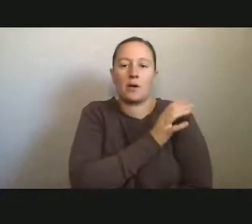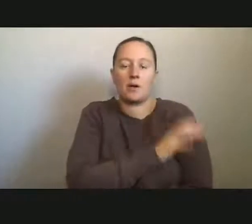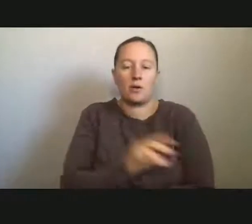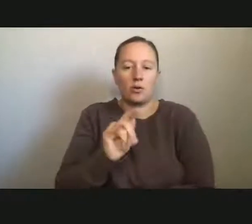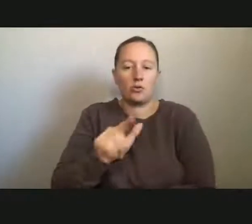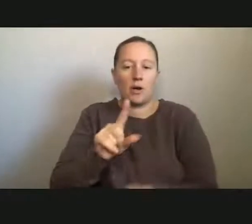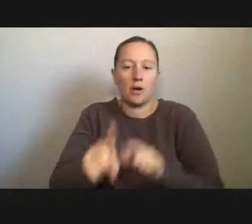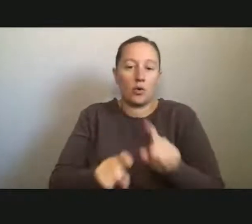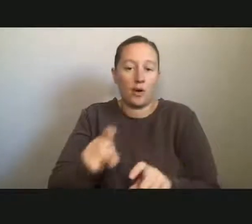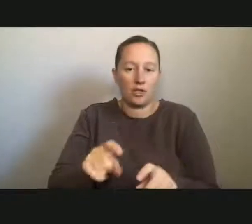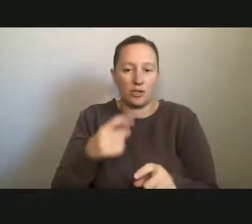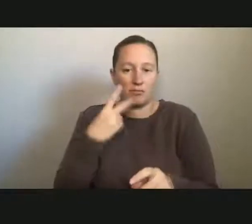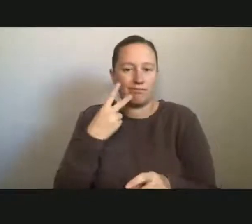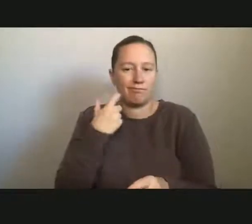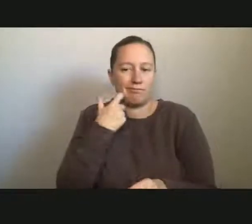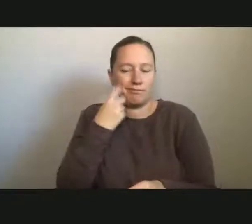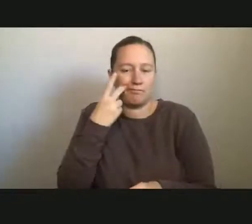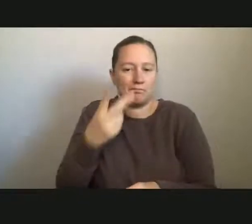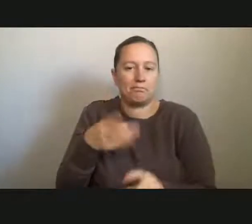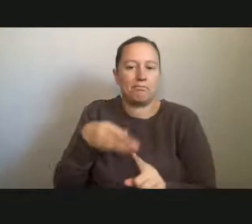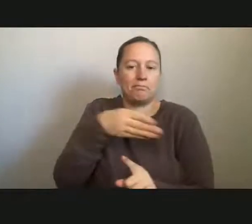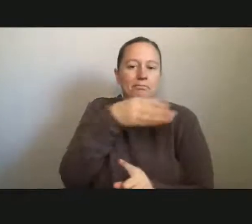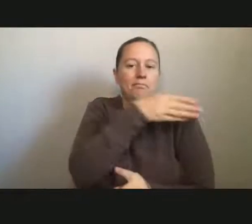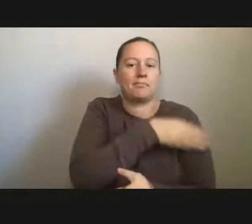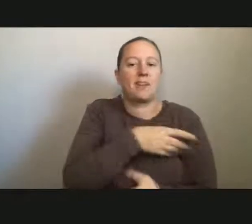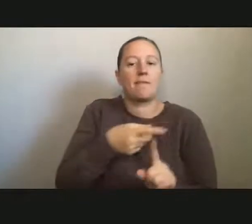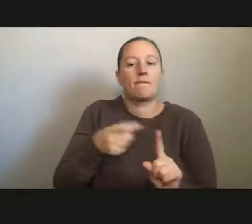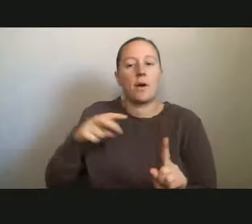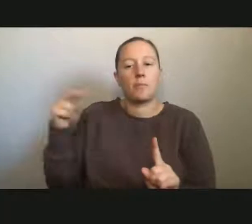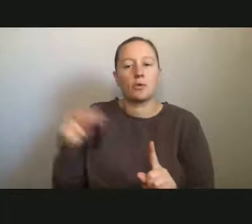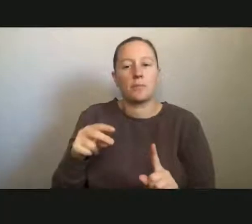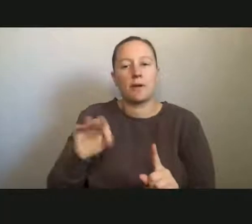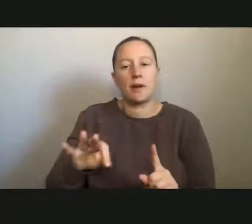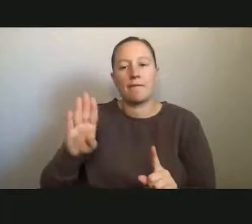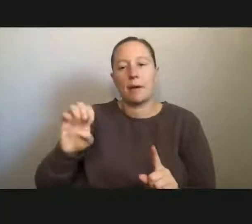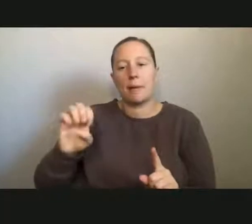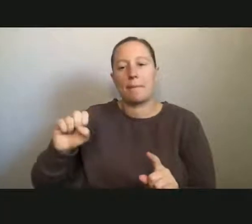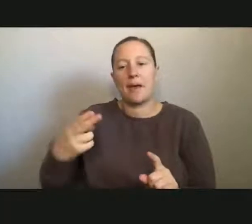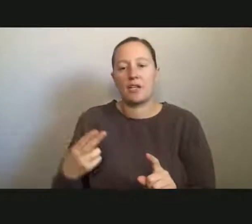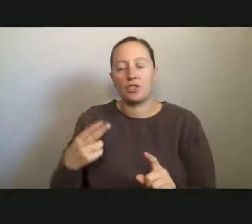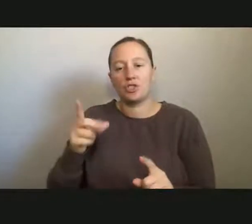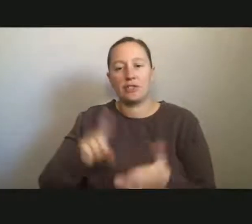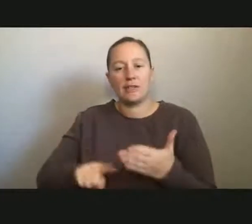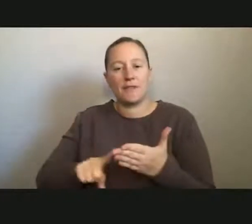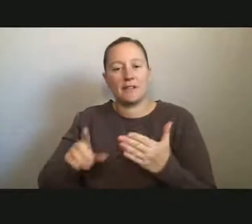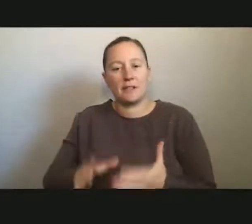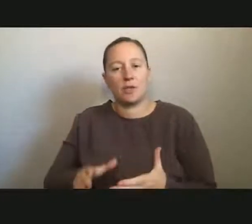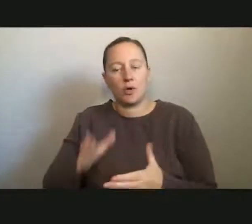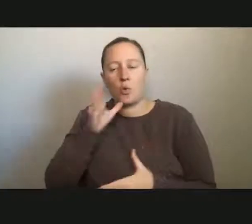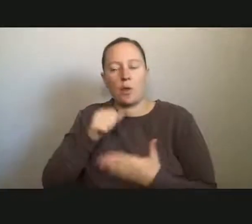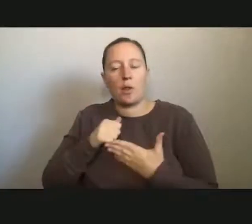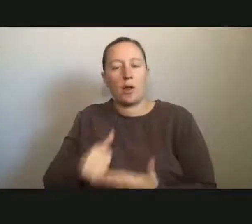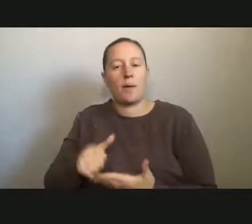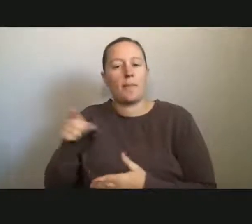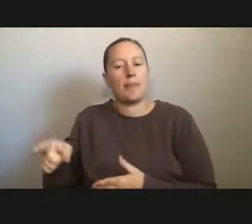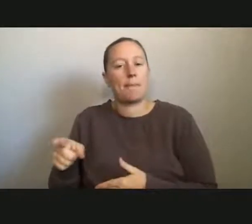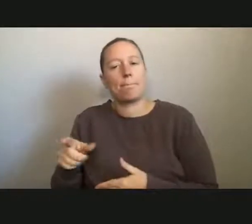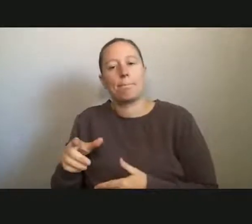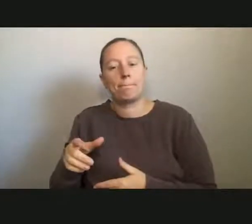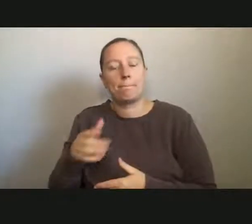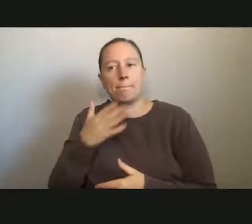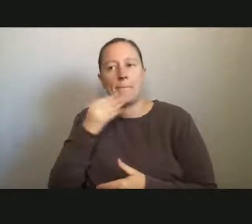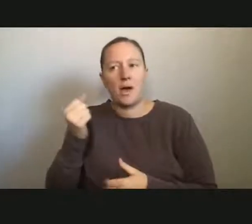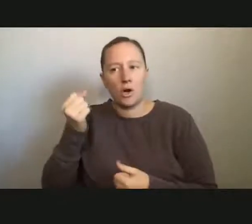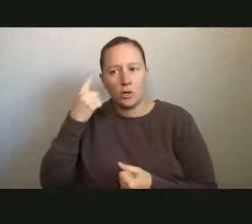talked about earlier from the viewpoint of a BESH investigator. And it helps the BESH investigator kind of wrap their head